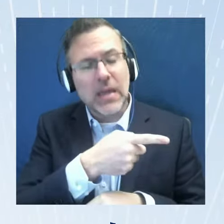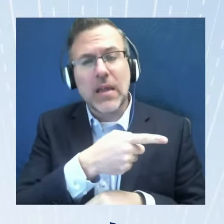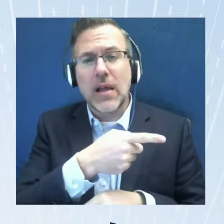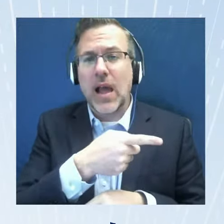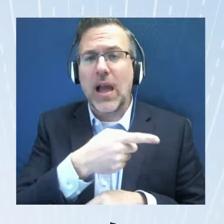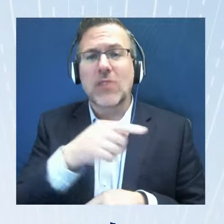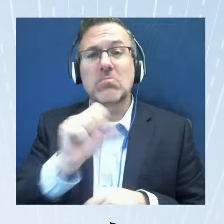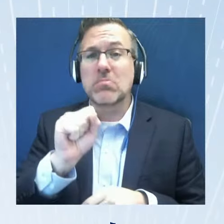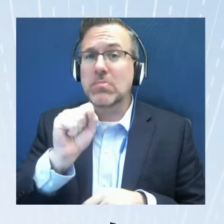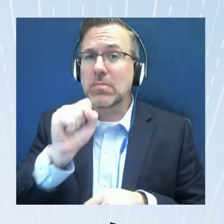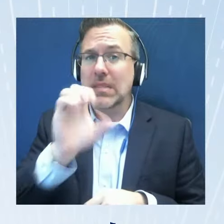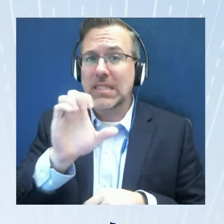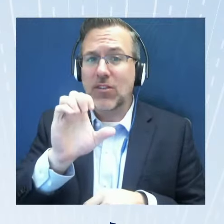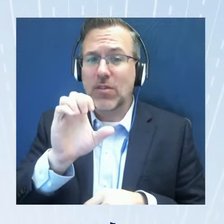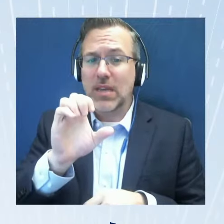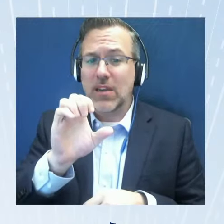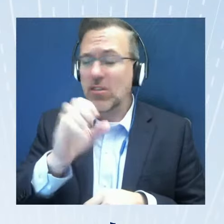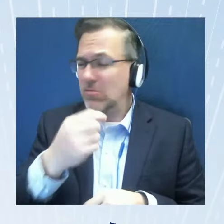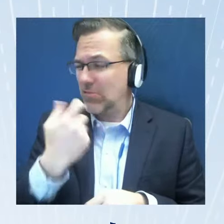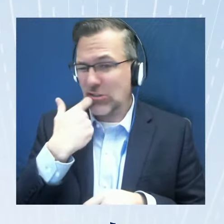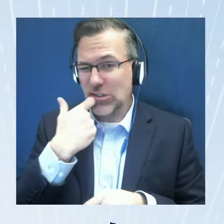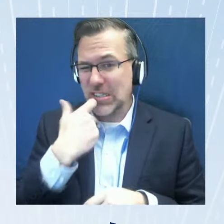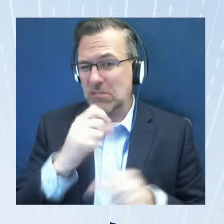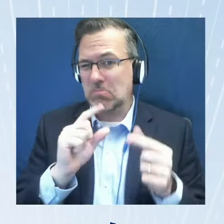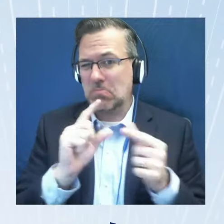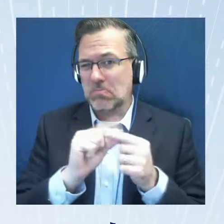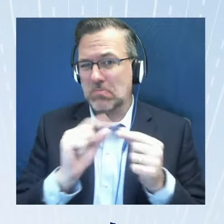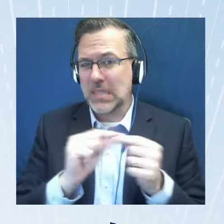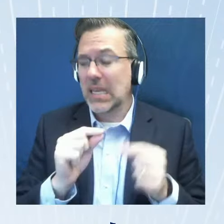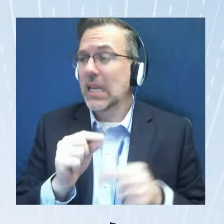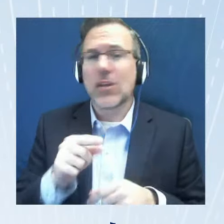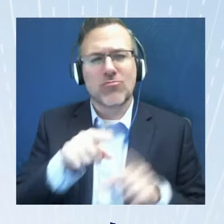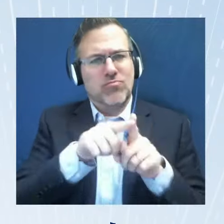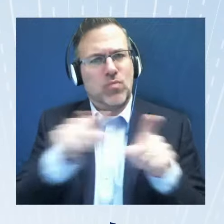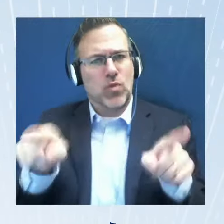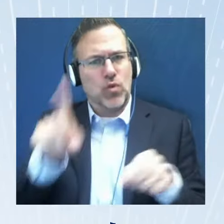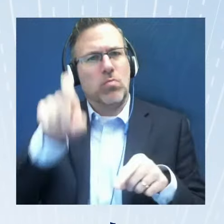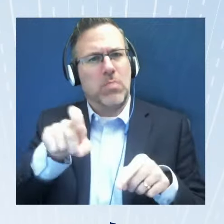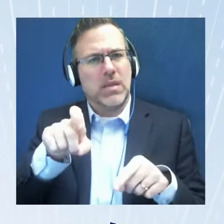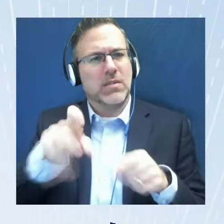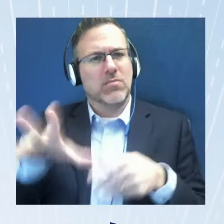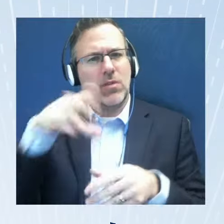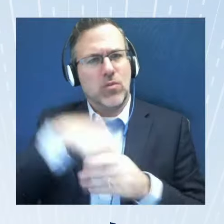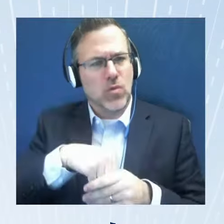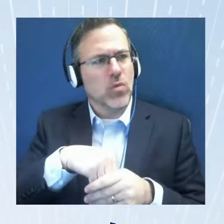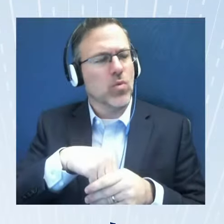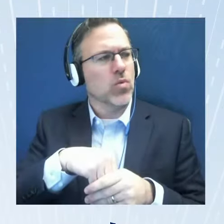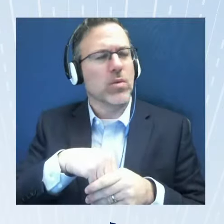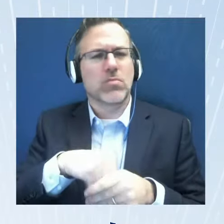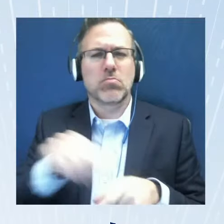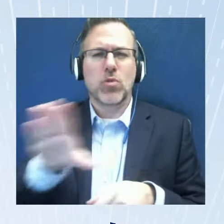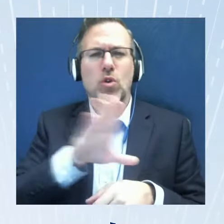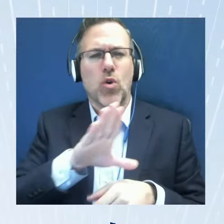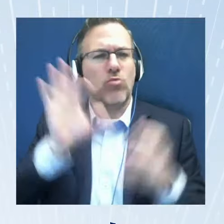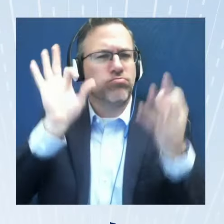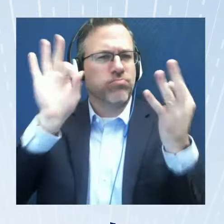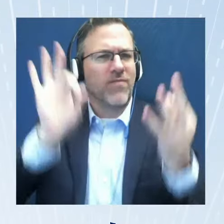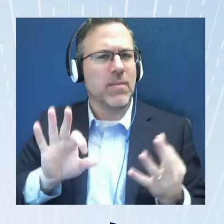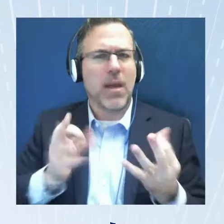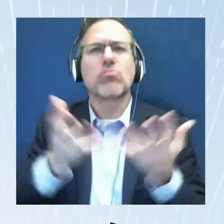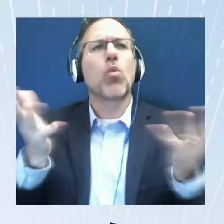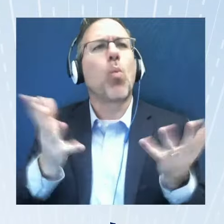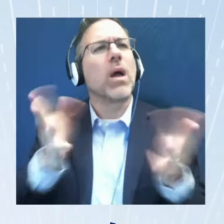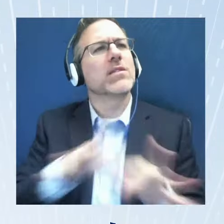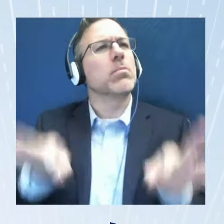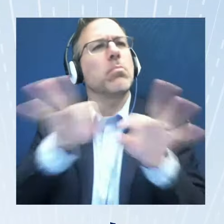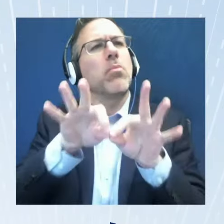said, it's important for you guys to provide us comments on what you think the training should look like. So I